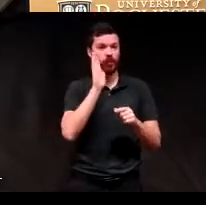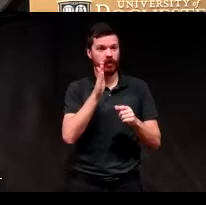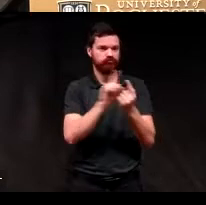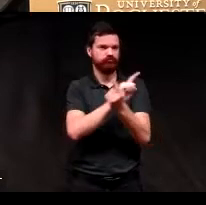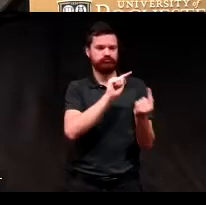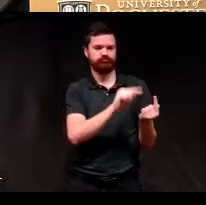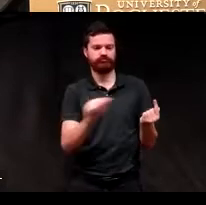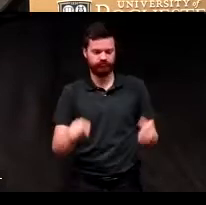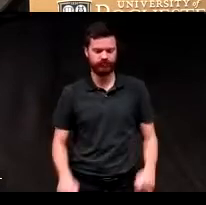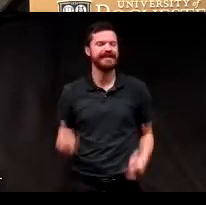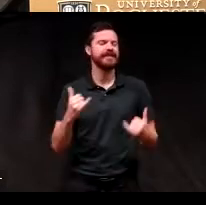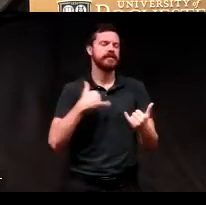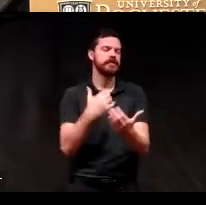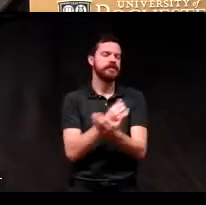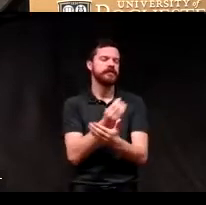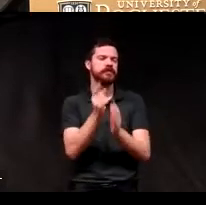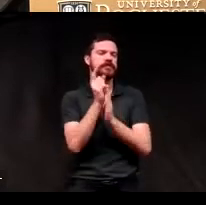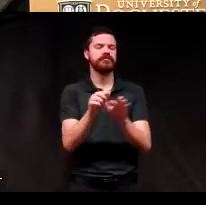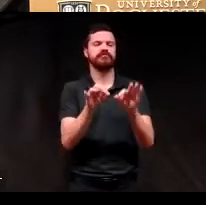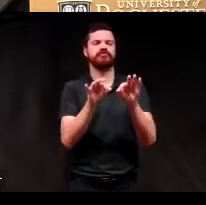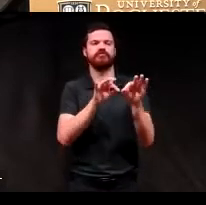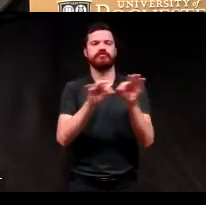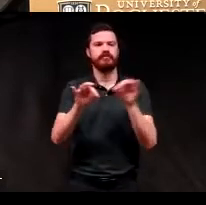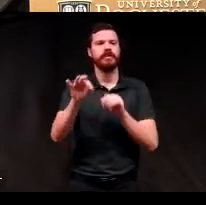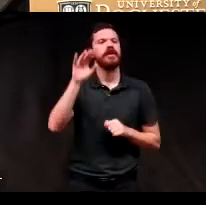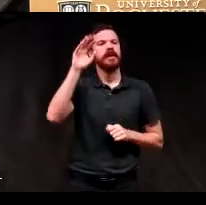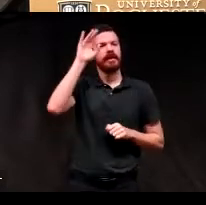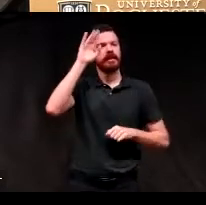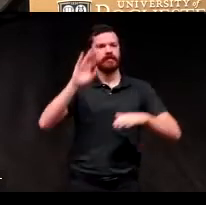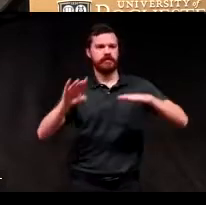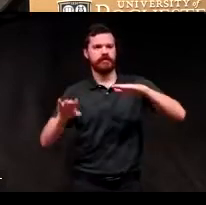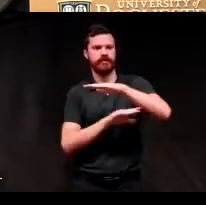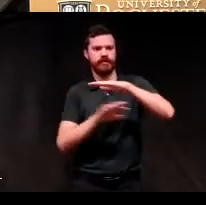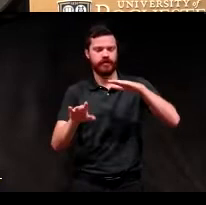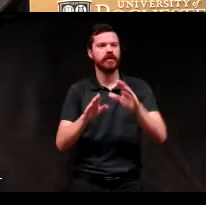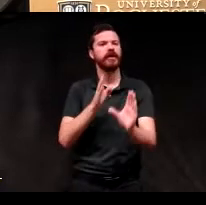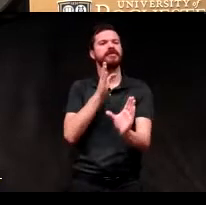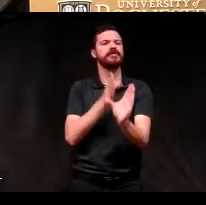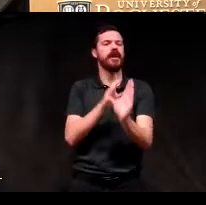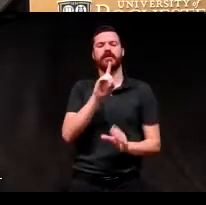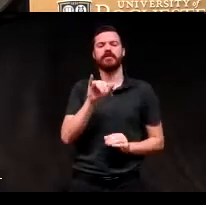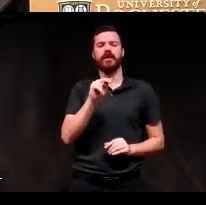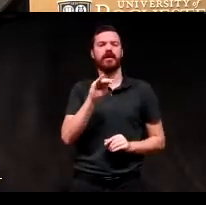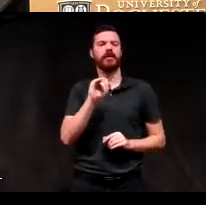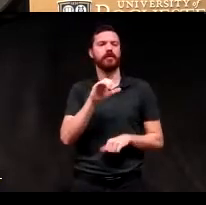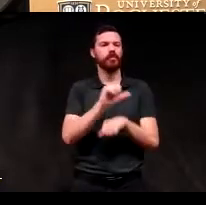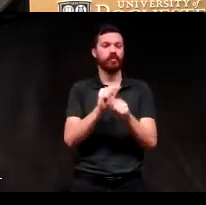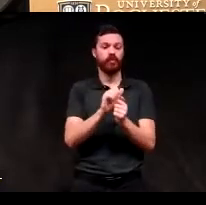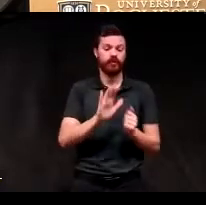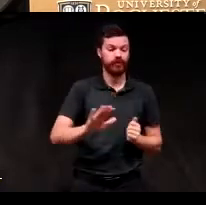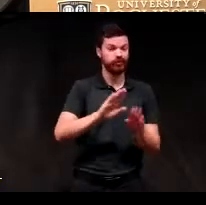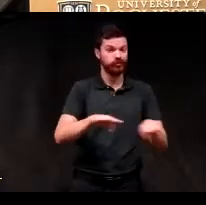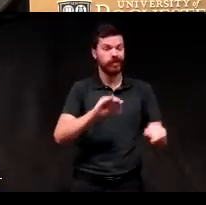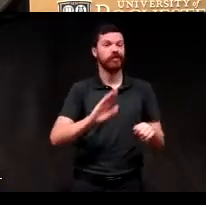a few minutes to share with you the theoretical underpinnings of psychodynamic work with these children and their